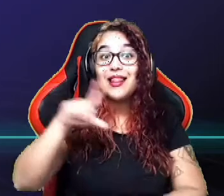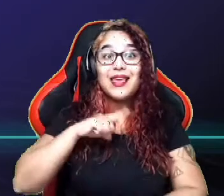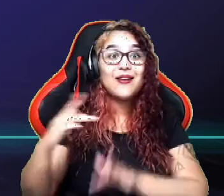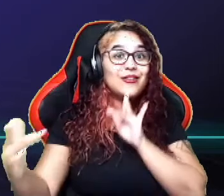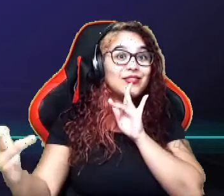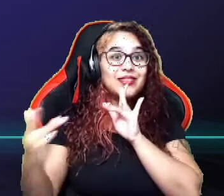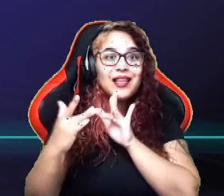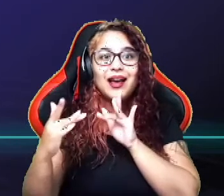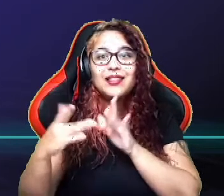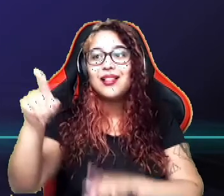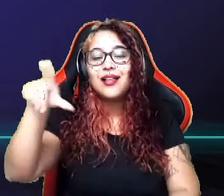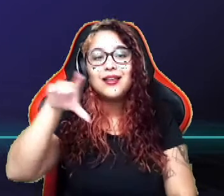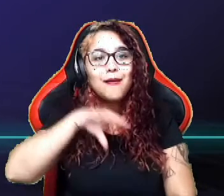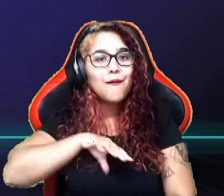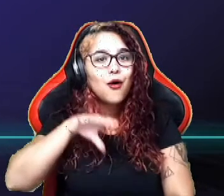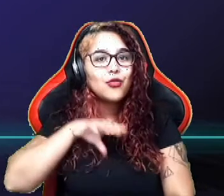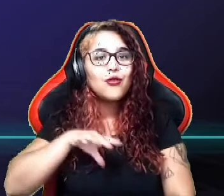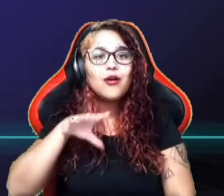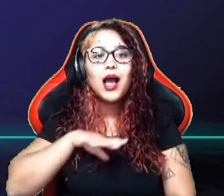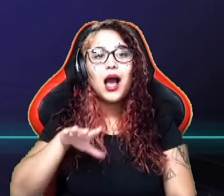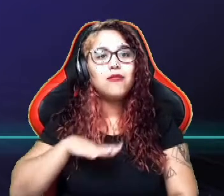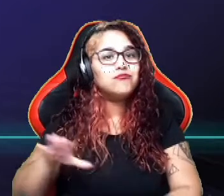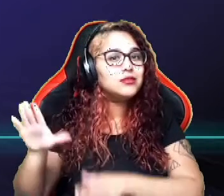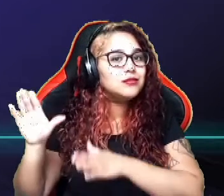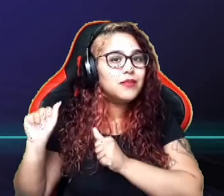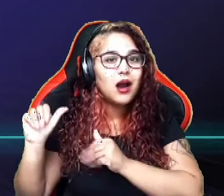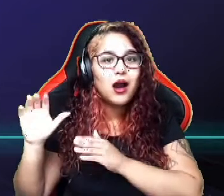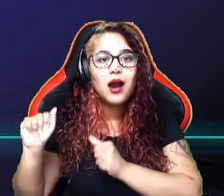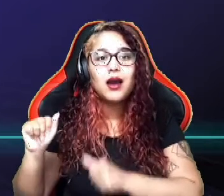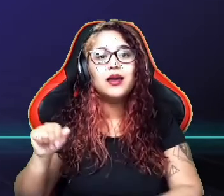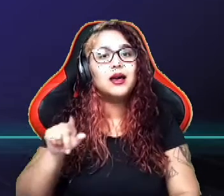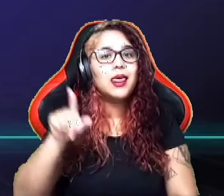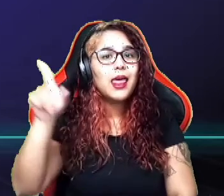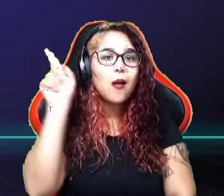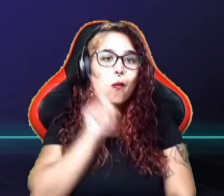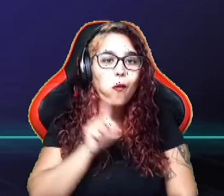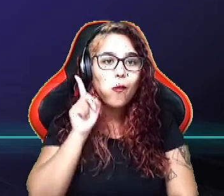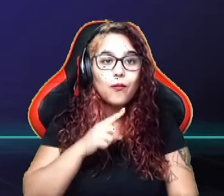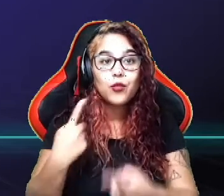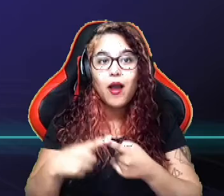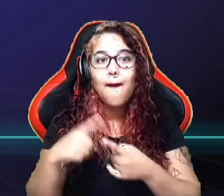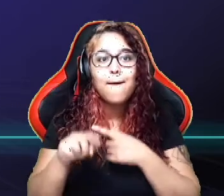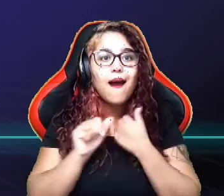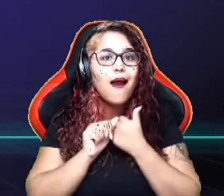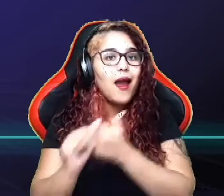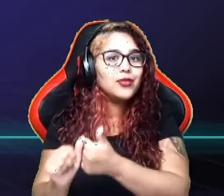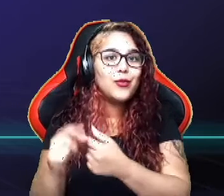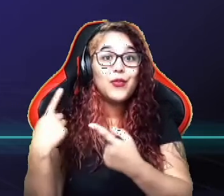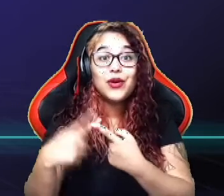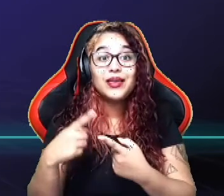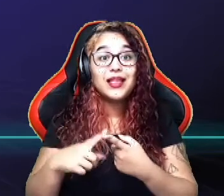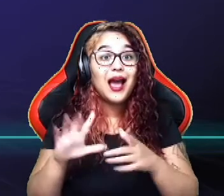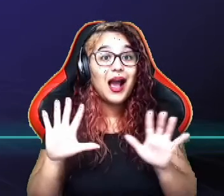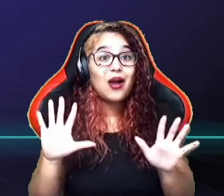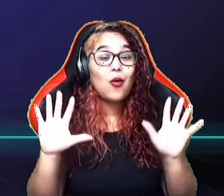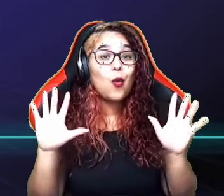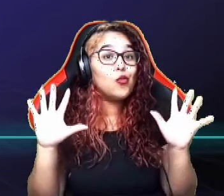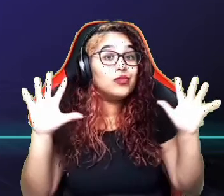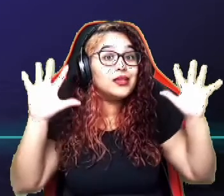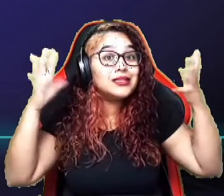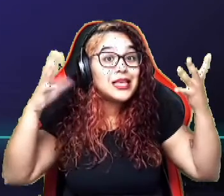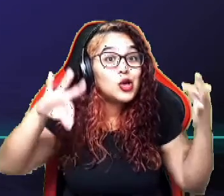outreach in Europe. He's in contact with the folks from Portugal, Spain, the UK. It's